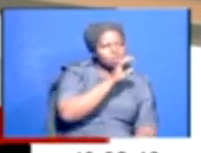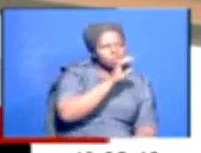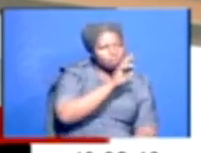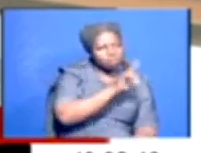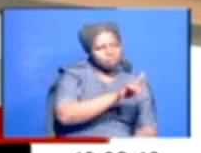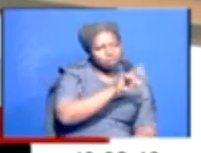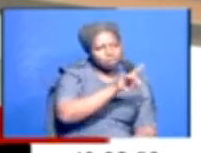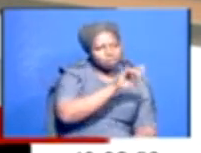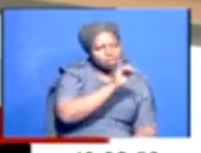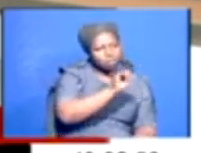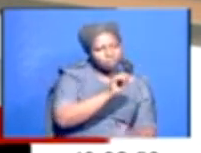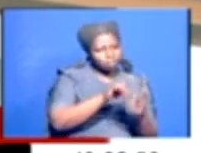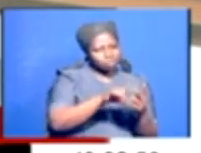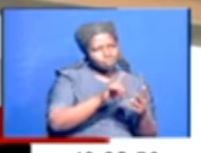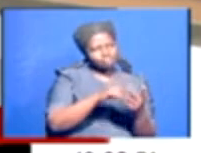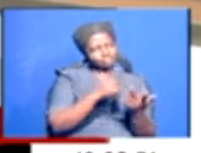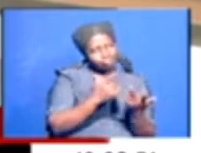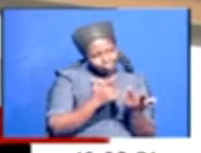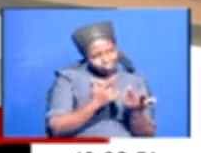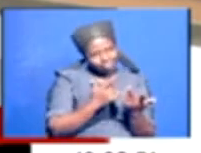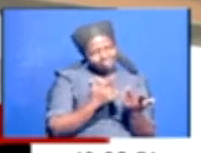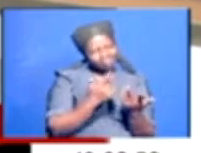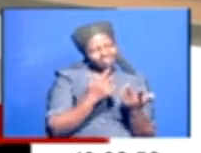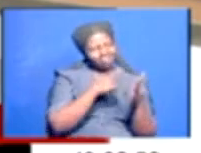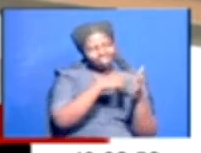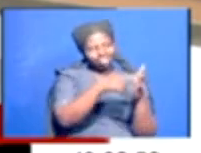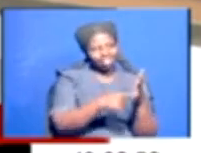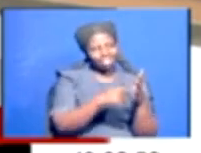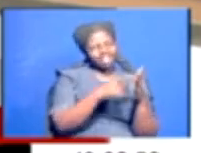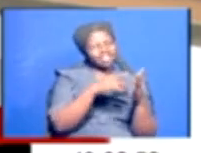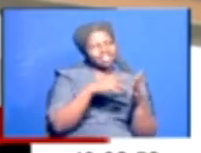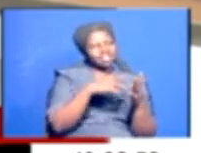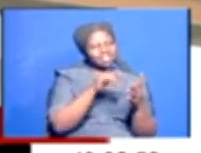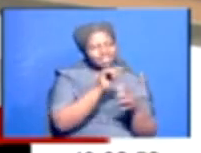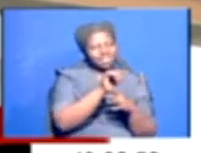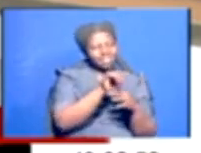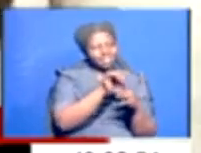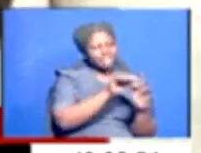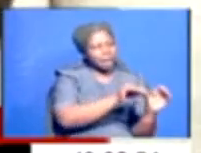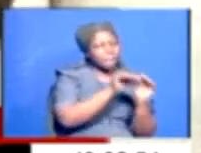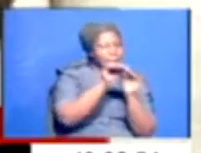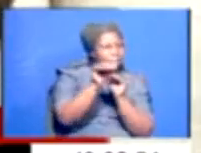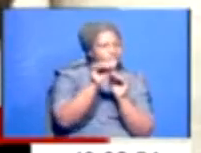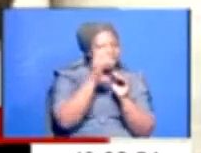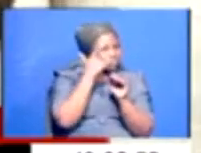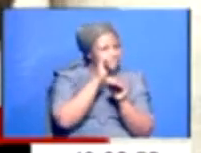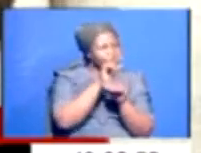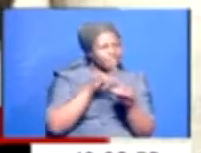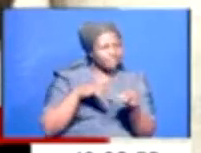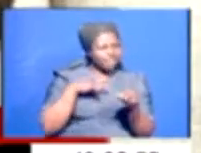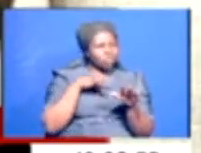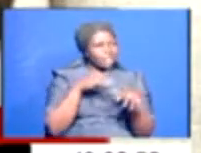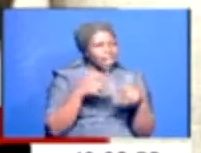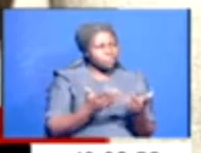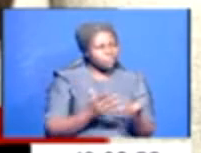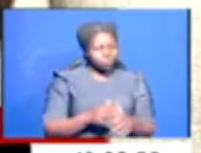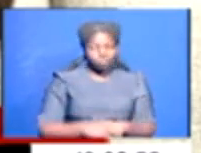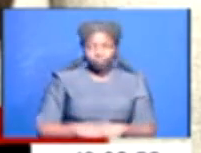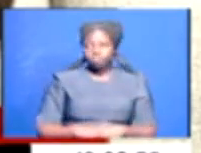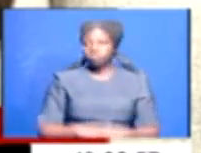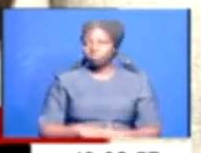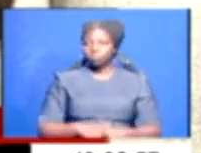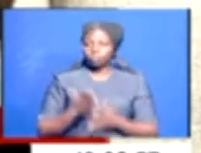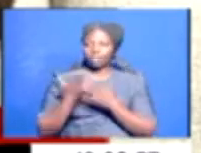calls himself the crazy long jumper. Yeah. What was that transition for you? Okay, last time when I was in